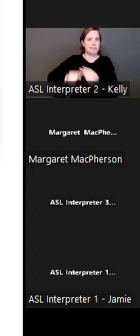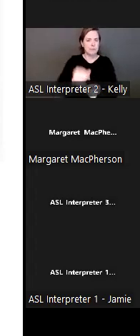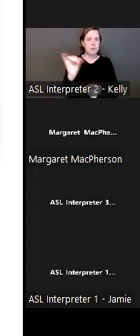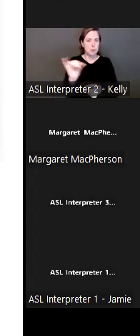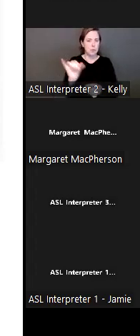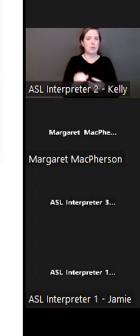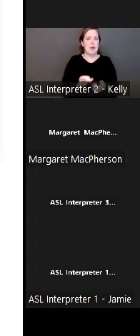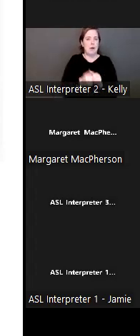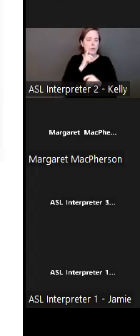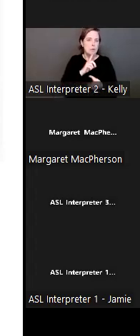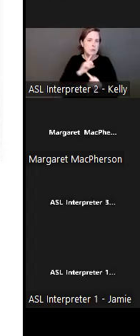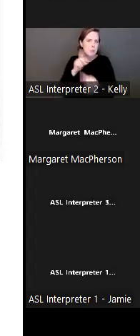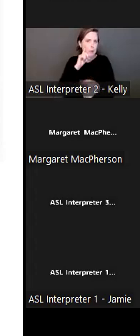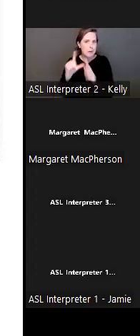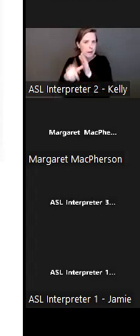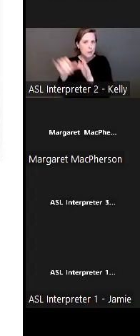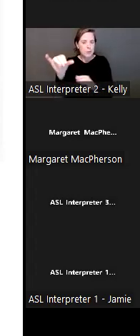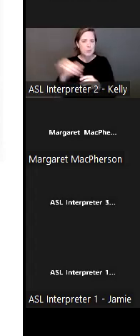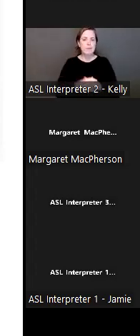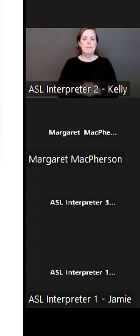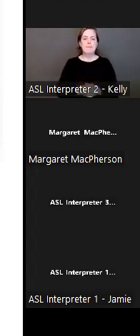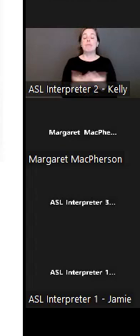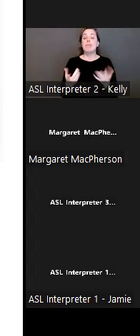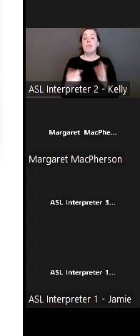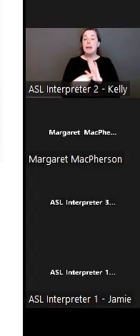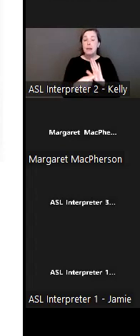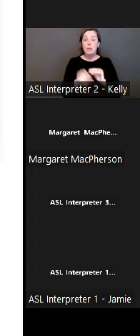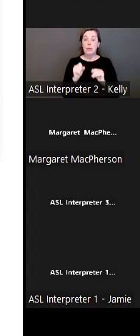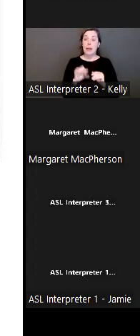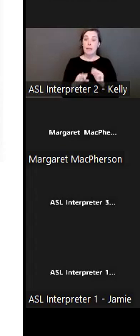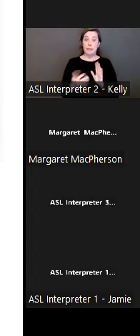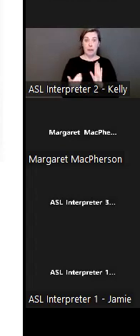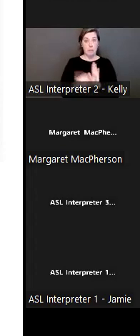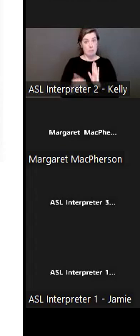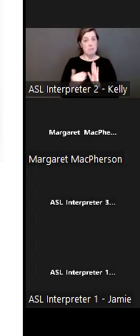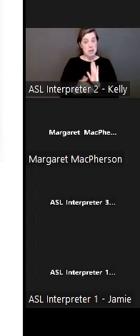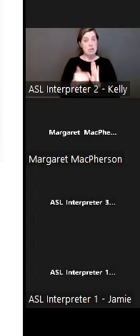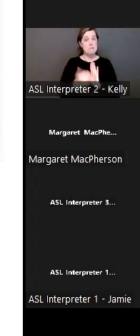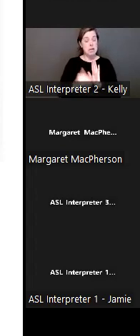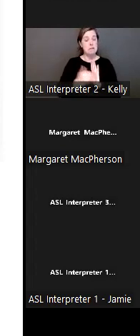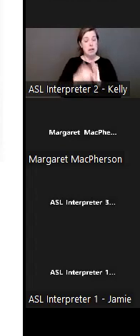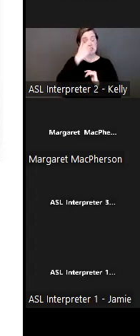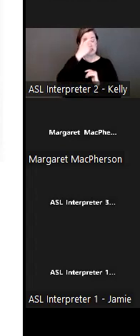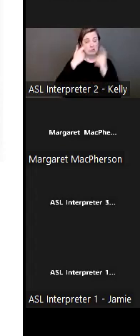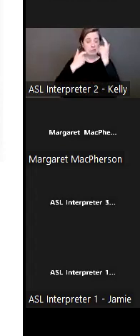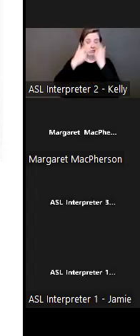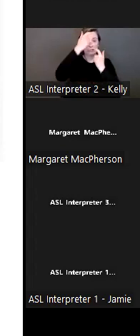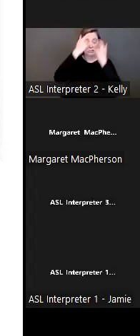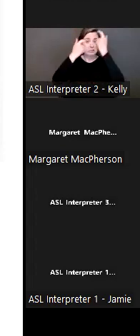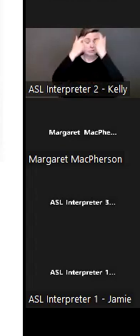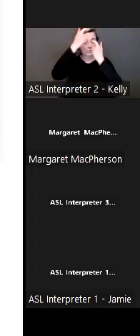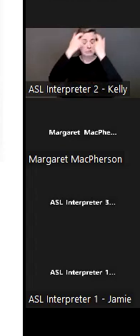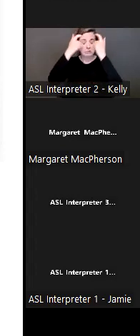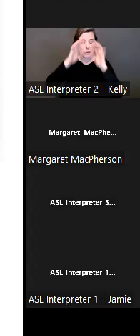is when you get in a state where you're experiencing repeated forms of trauma, And you can't go back to sort of a